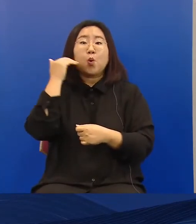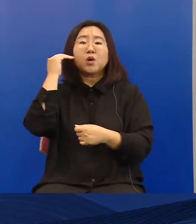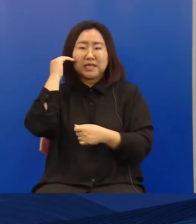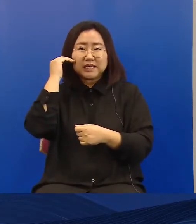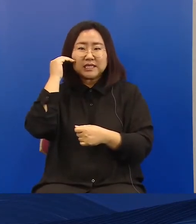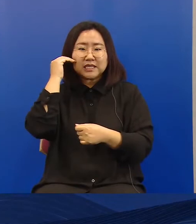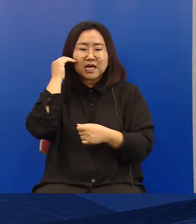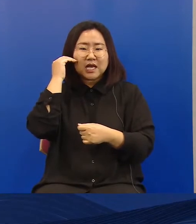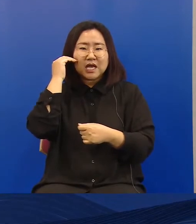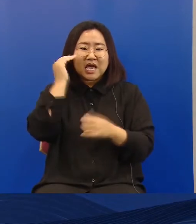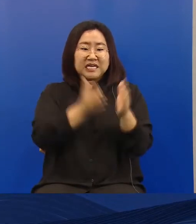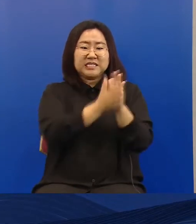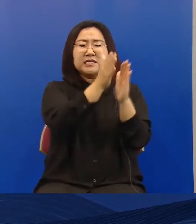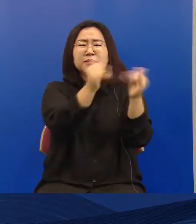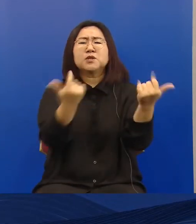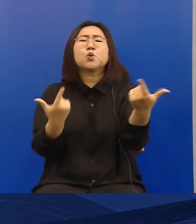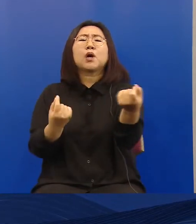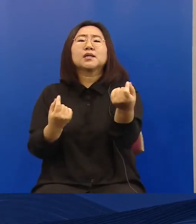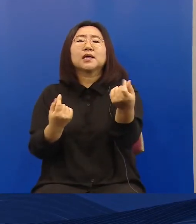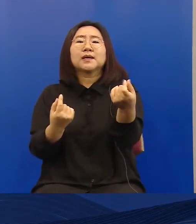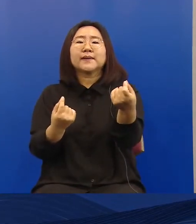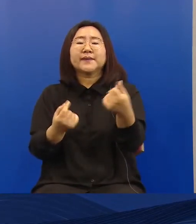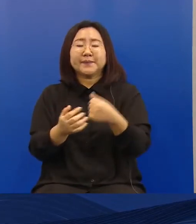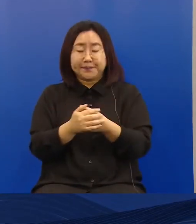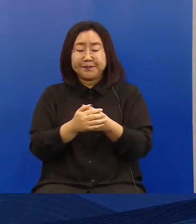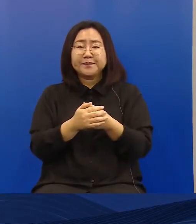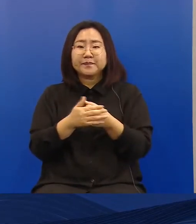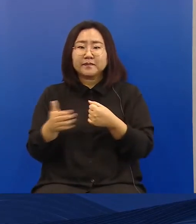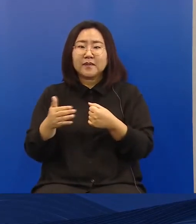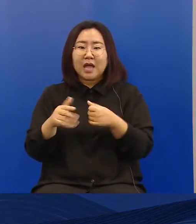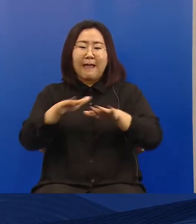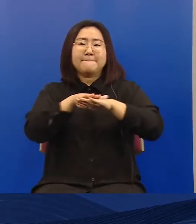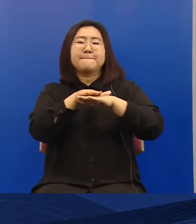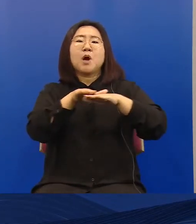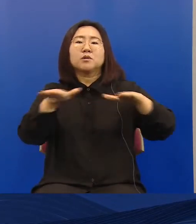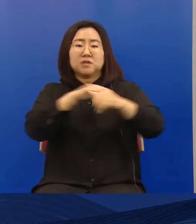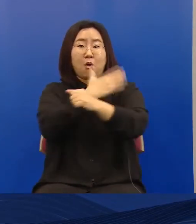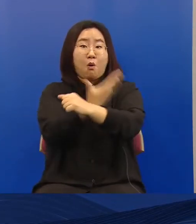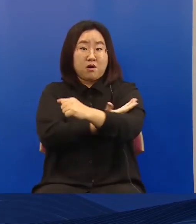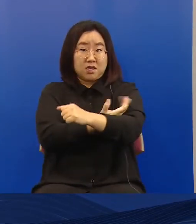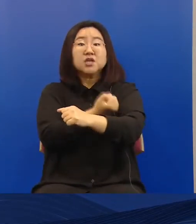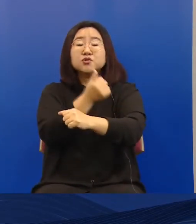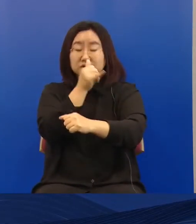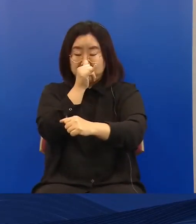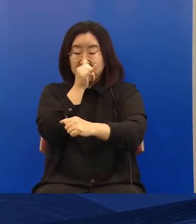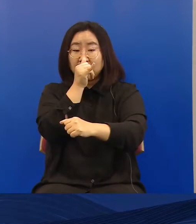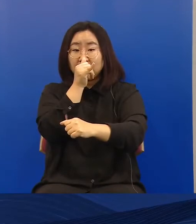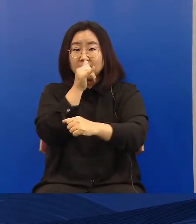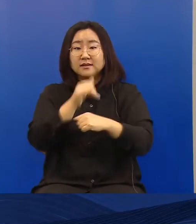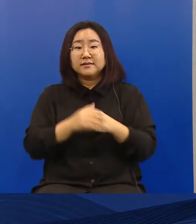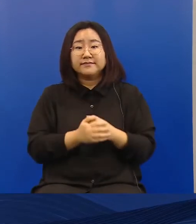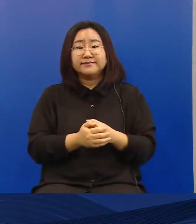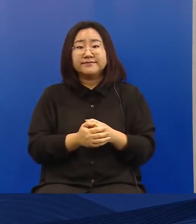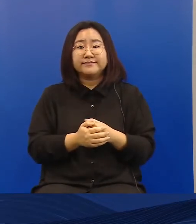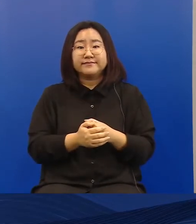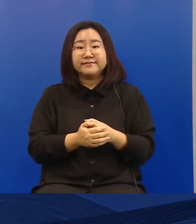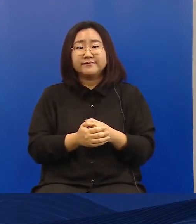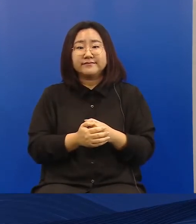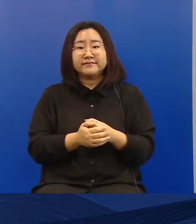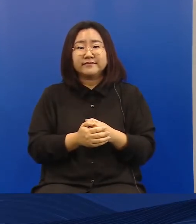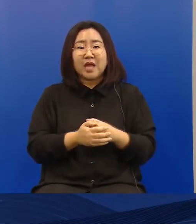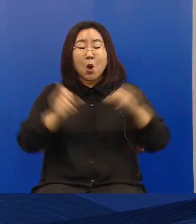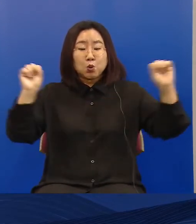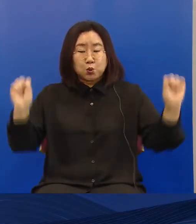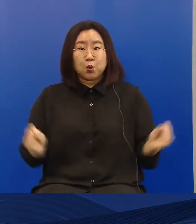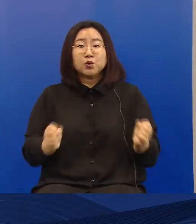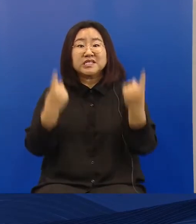of your country, of my country, and they have rights to equal information at the same time that everyone